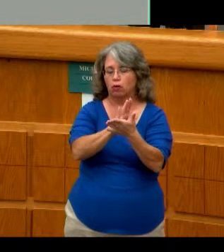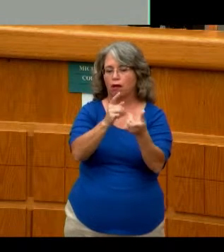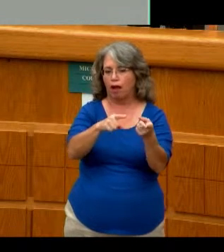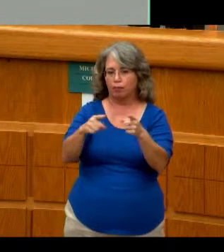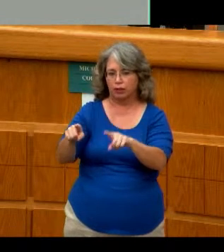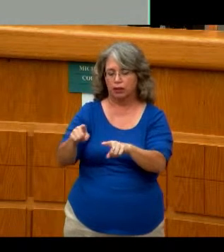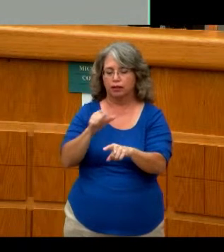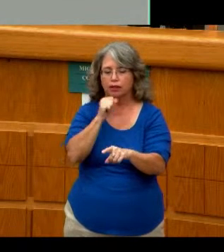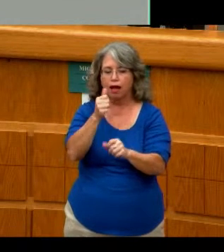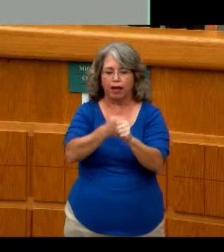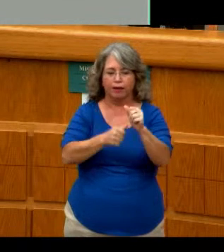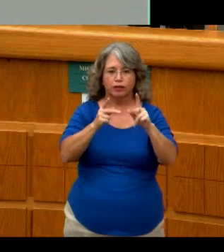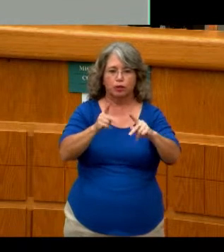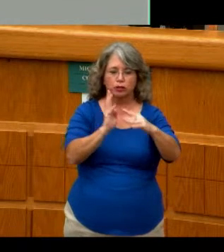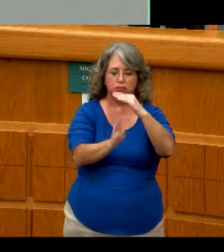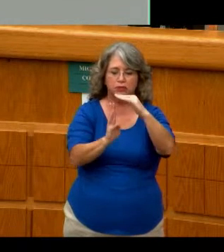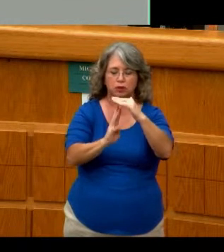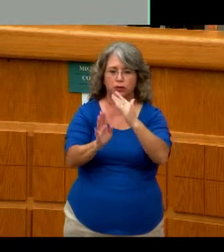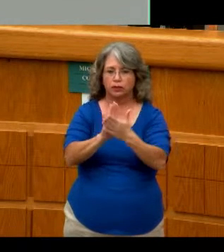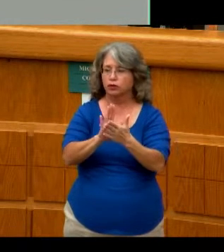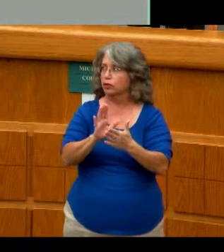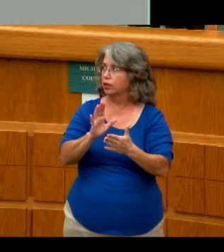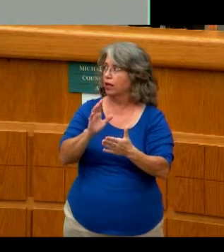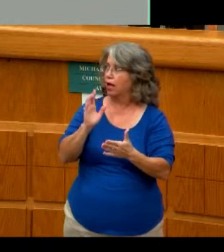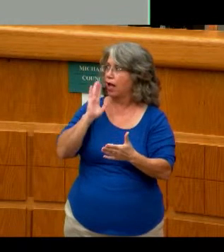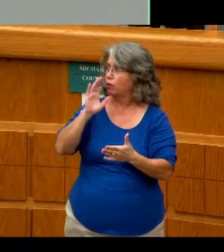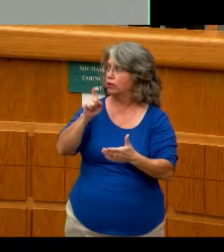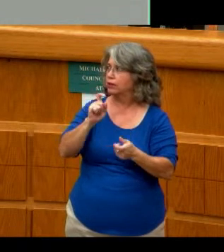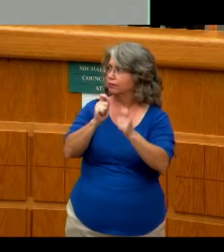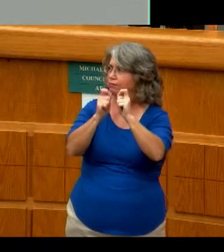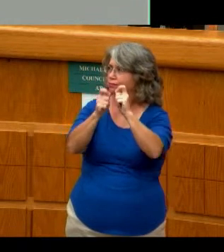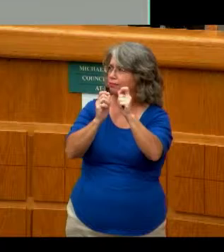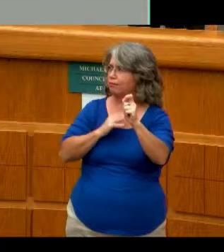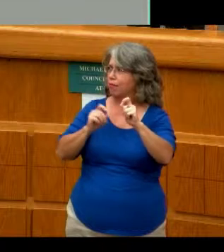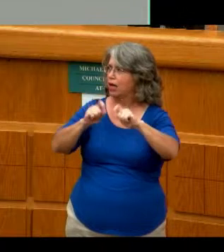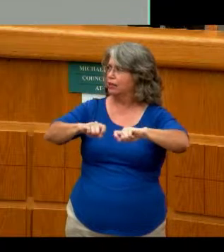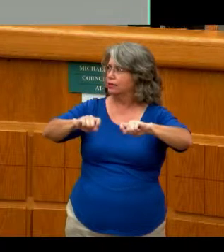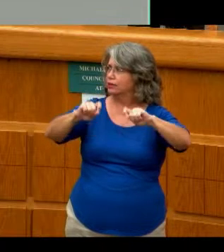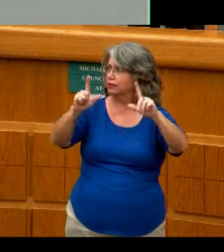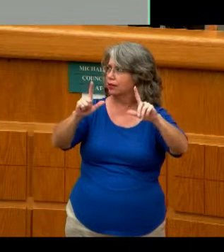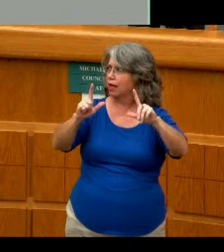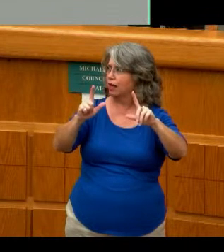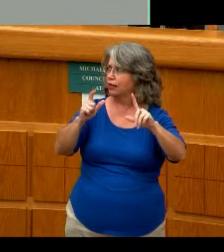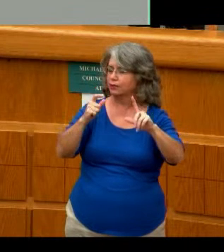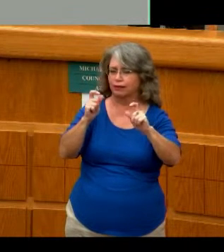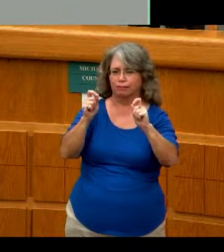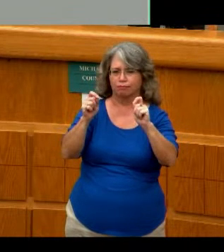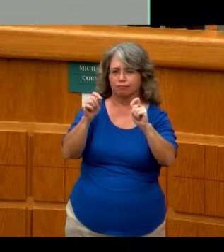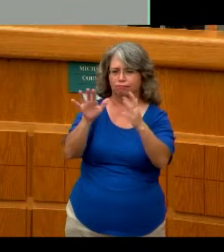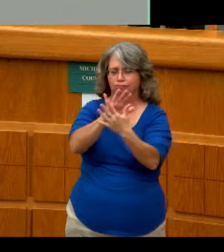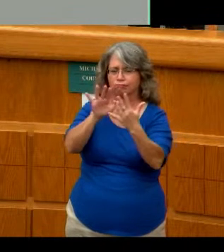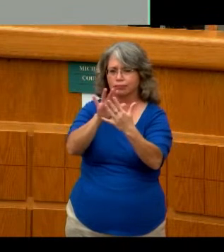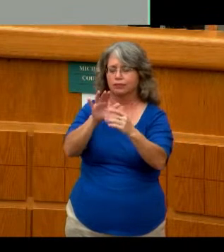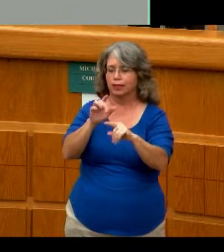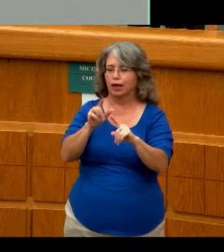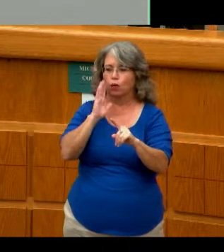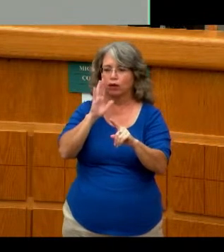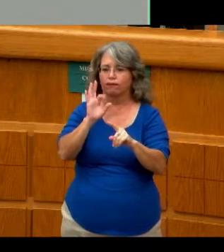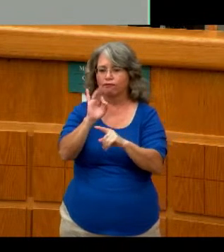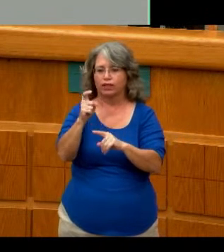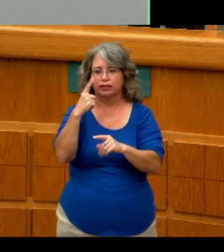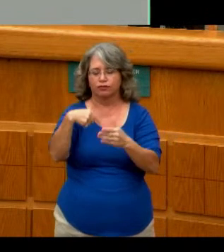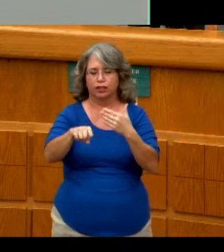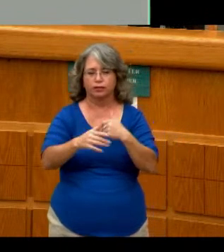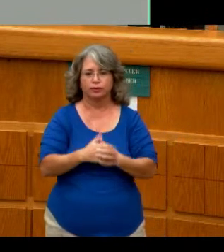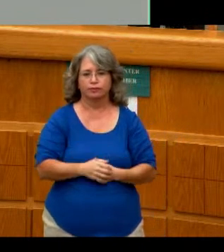order that's in place, so not everybody is going to school. There's remote schooling happening, and we'll have to work on the slides. I guess something has